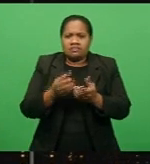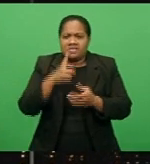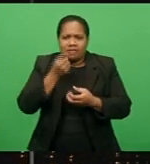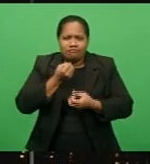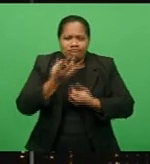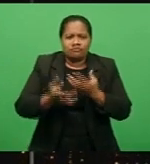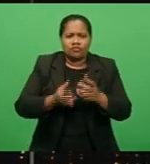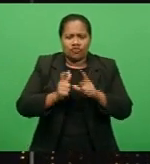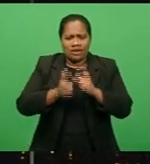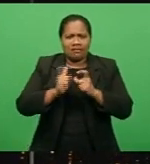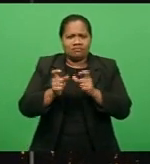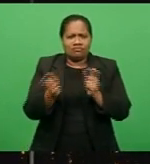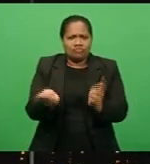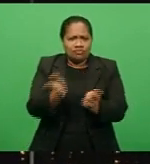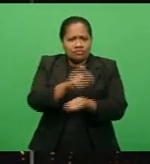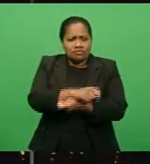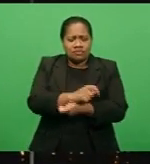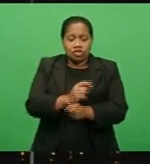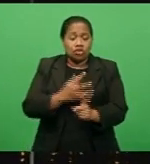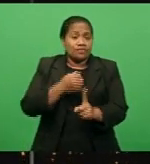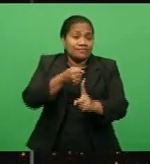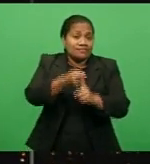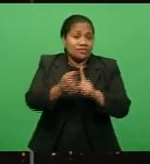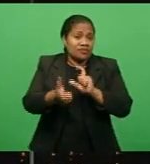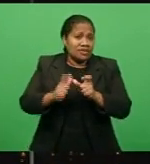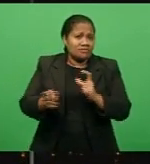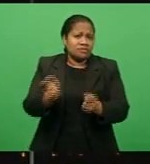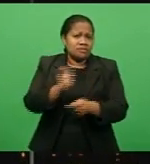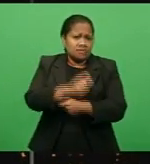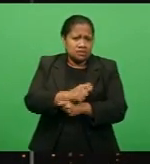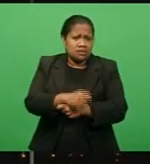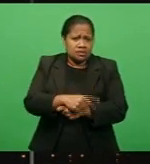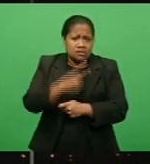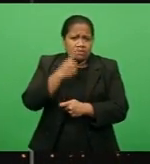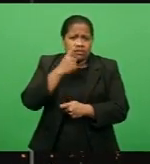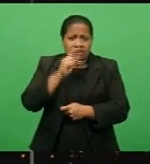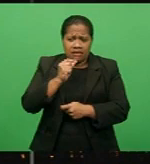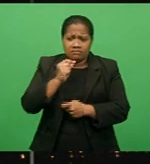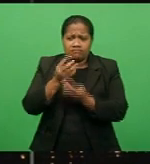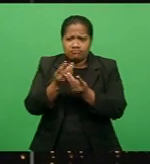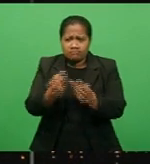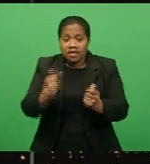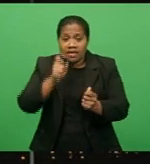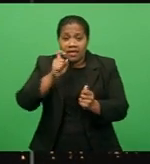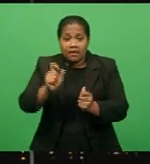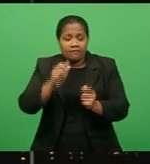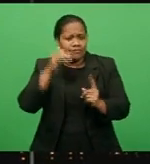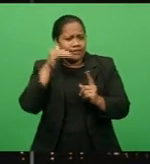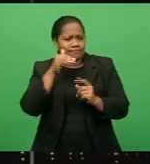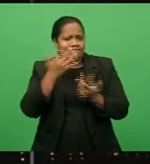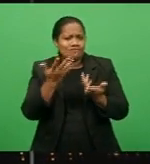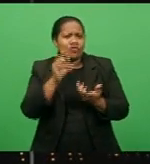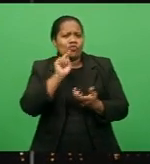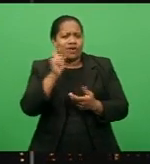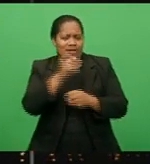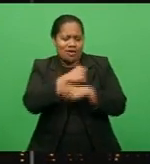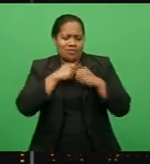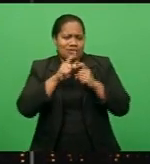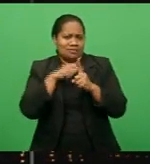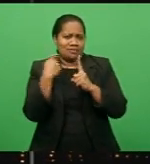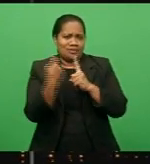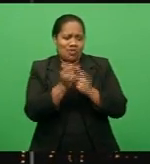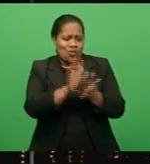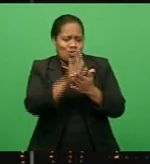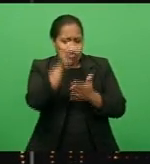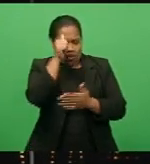Kami says the impacts of climate change can be addressed if we can tap into the traditional knowledge of our elders. Sainiani